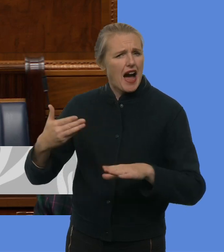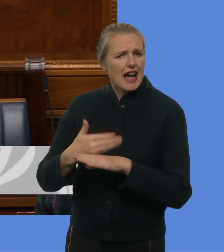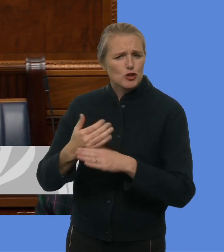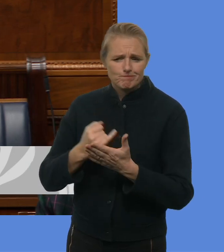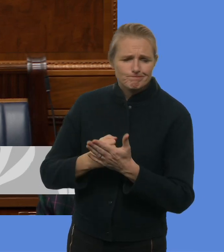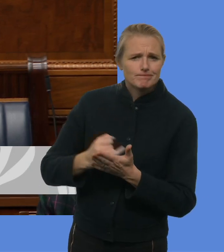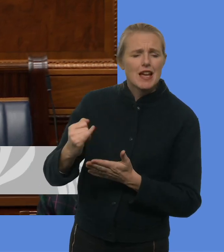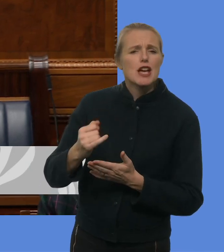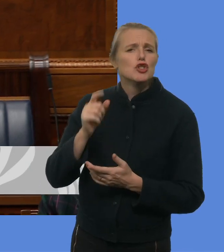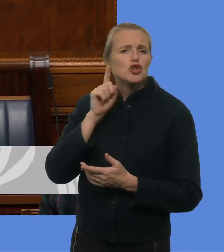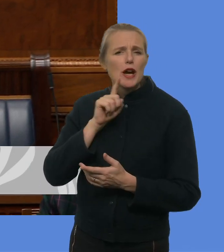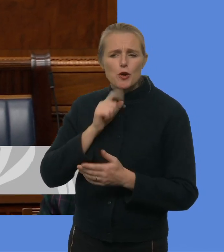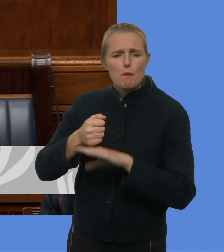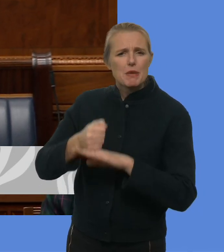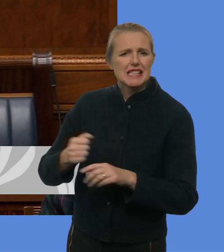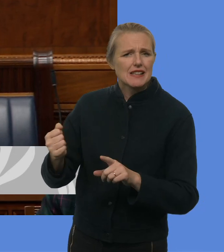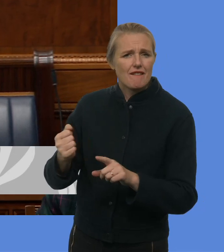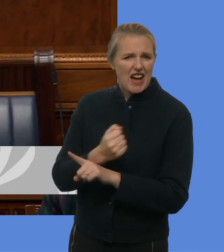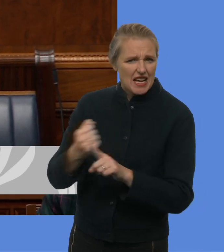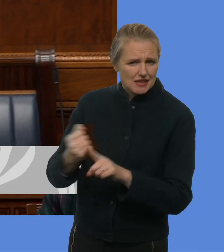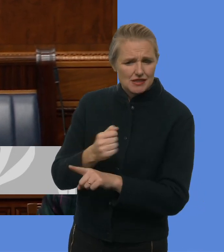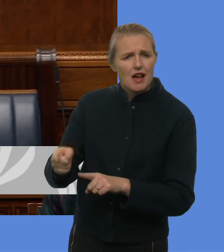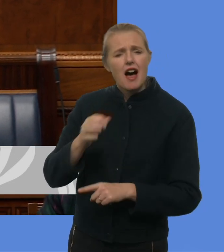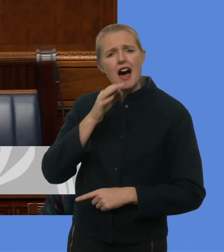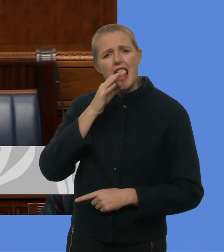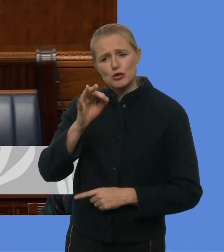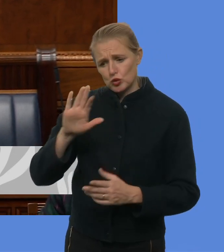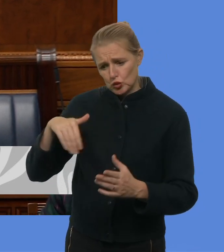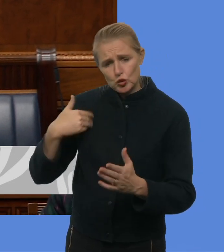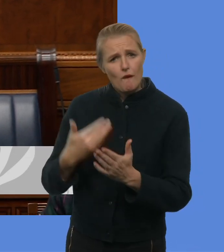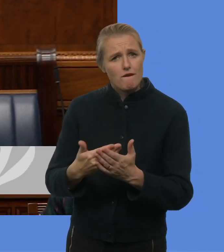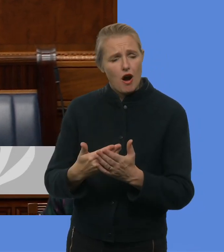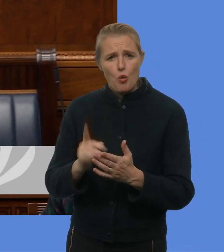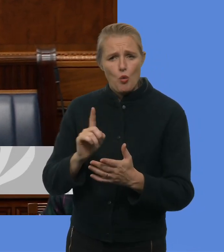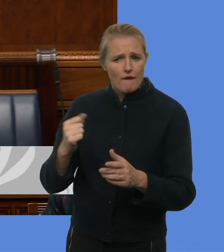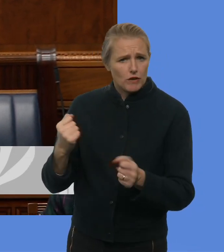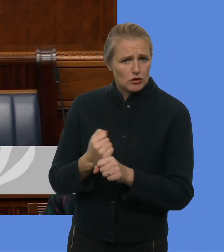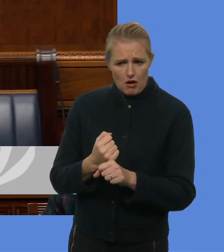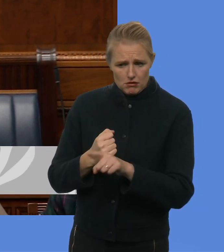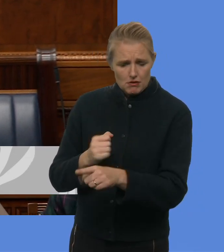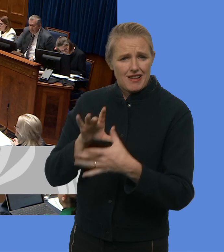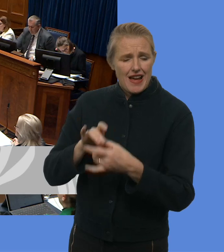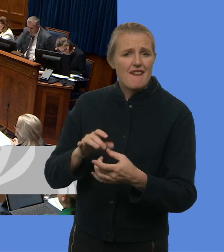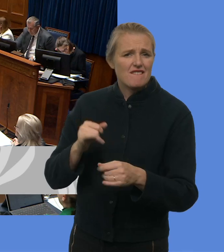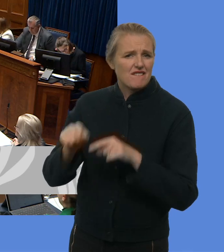you update us on what the Executive Office has done to date in relation to violence against women and girls, please?